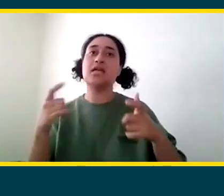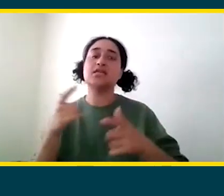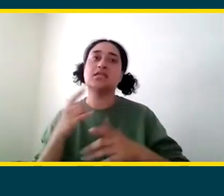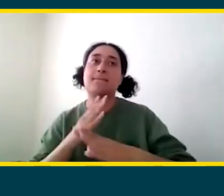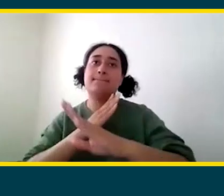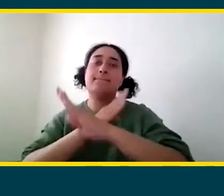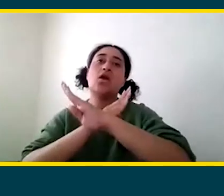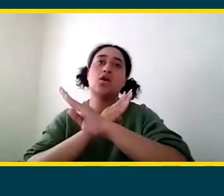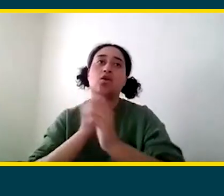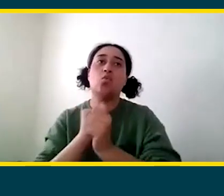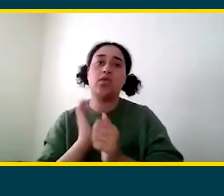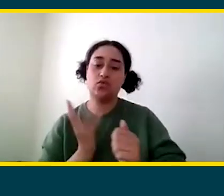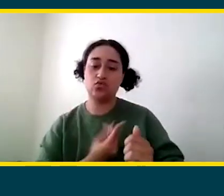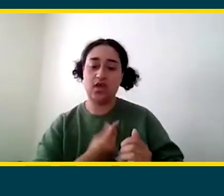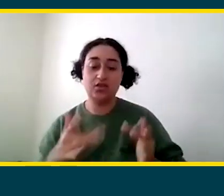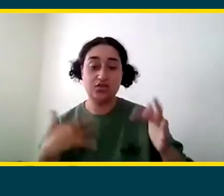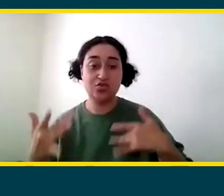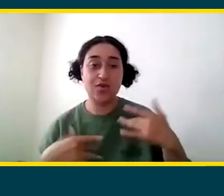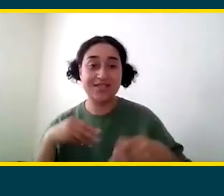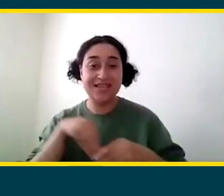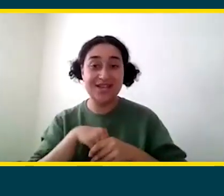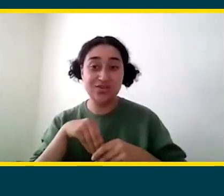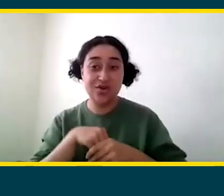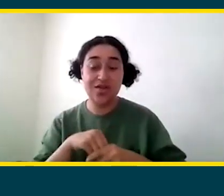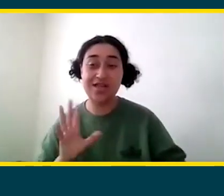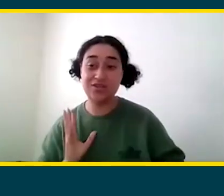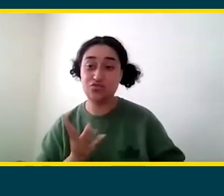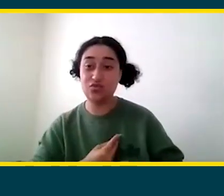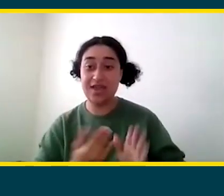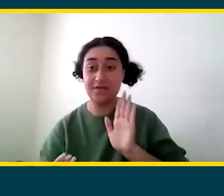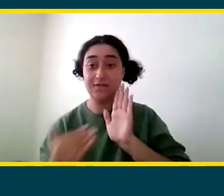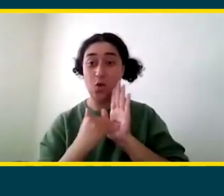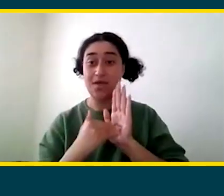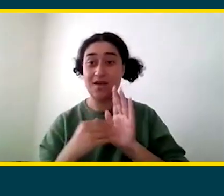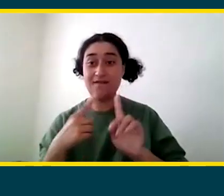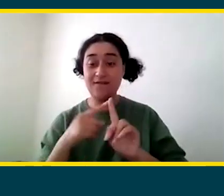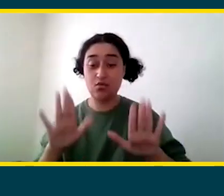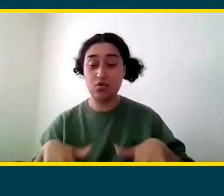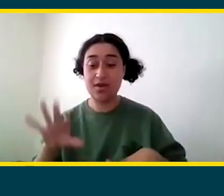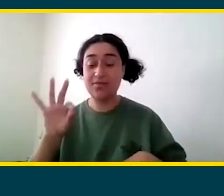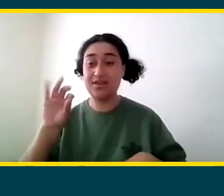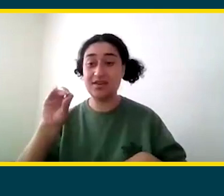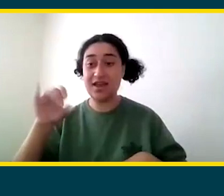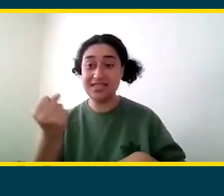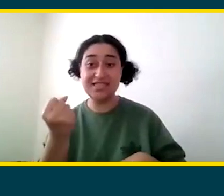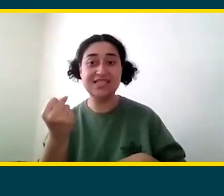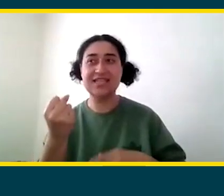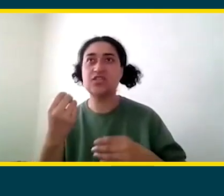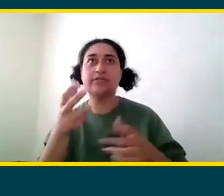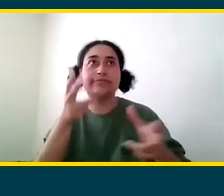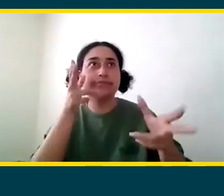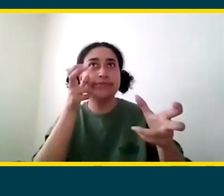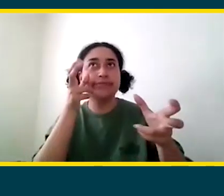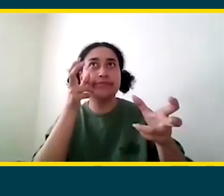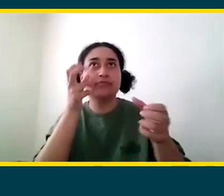is internalized transphobia from growing up in the 90s and like absorbing everything that was being said and